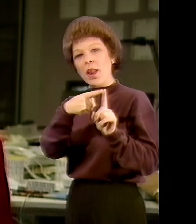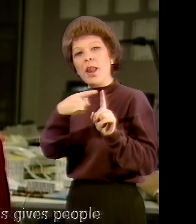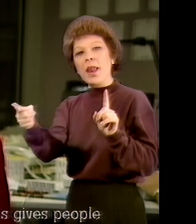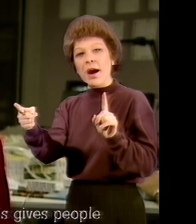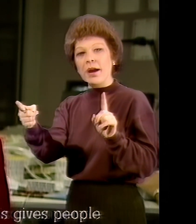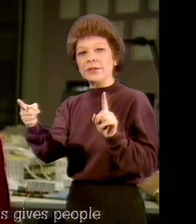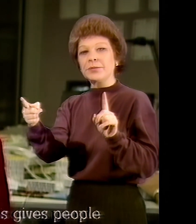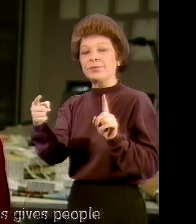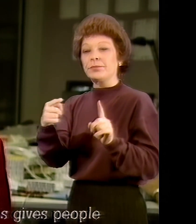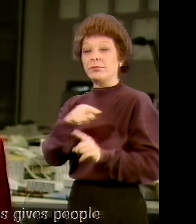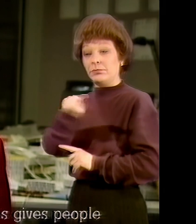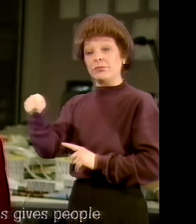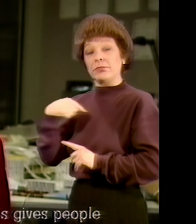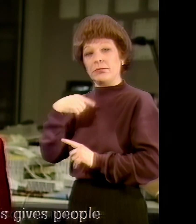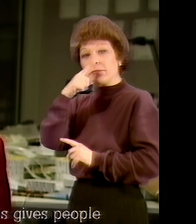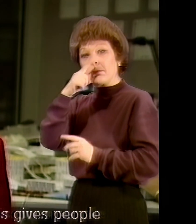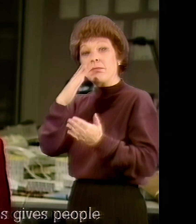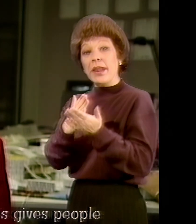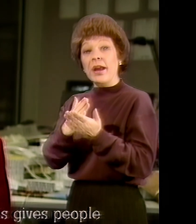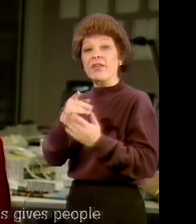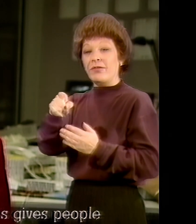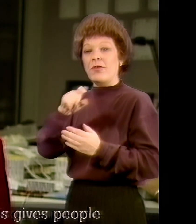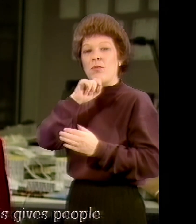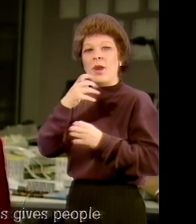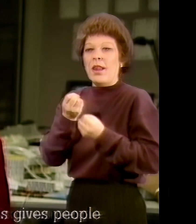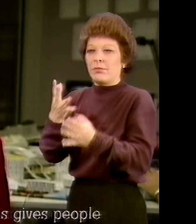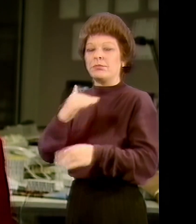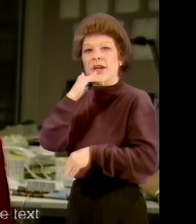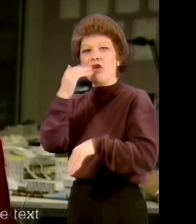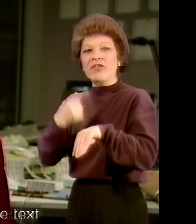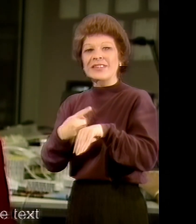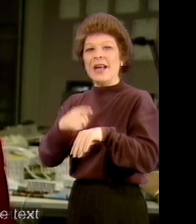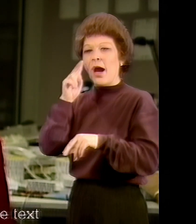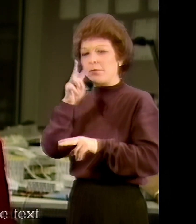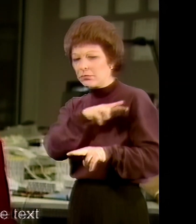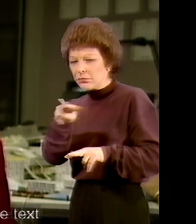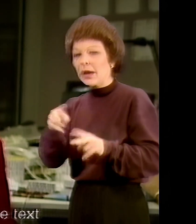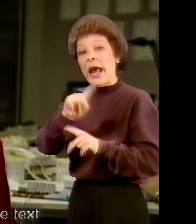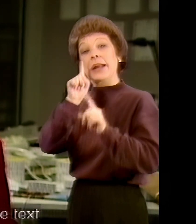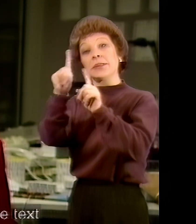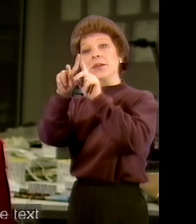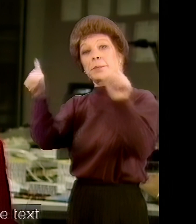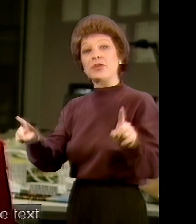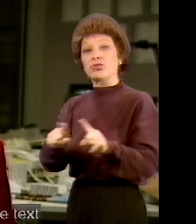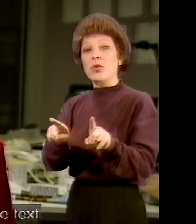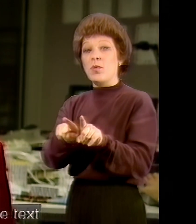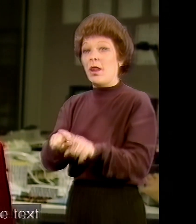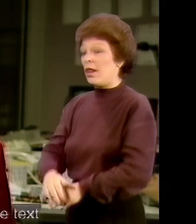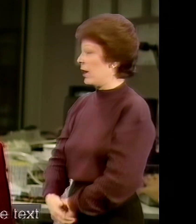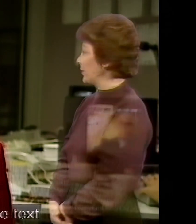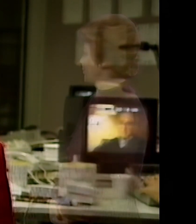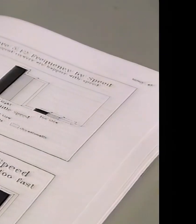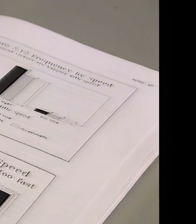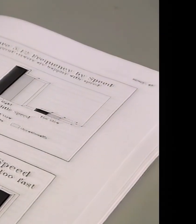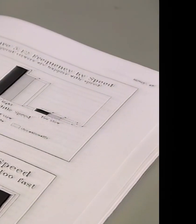And we believe that this gives people adequate time to read the text and look at the